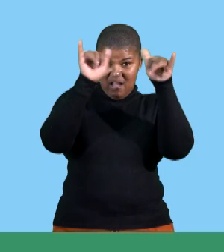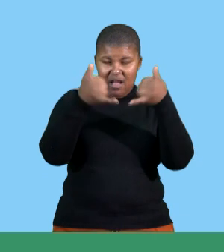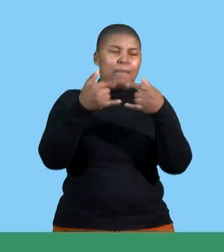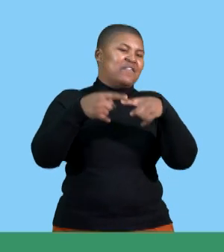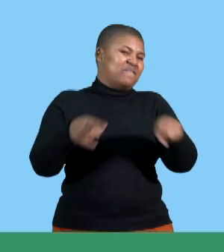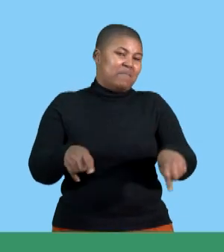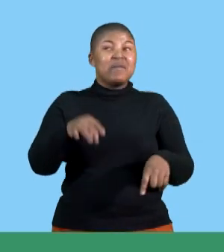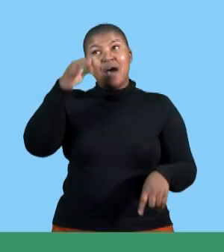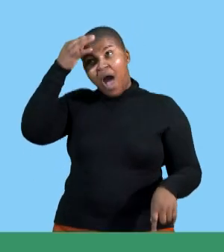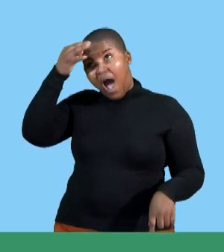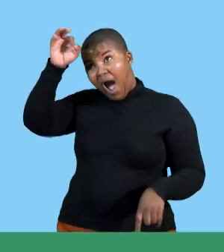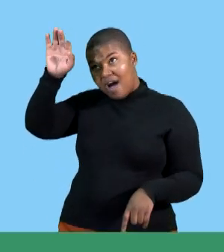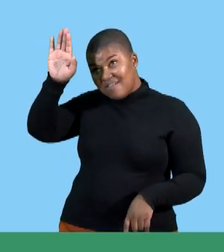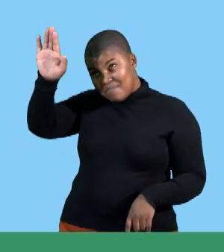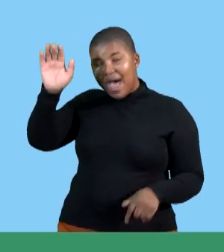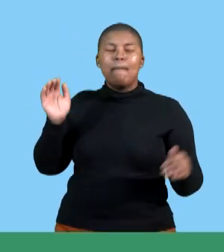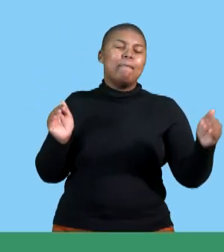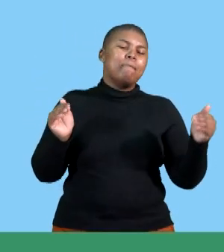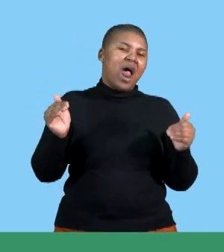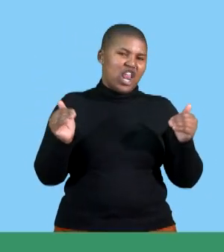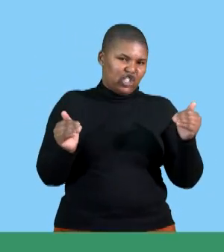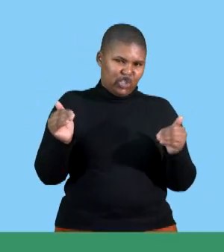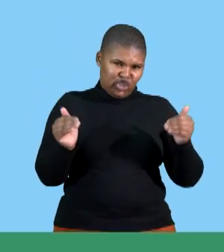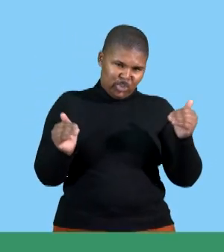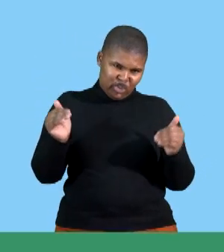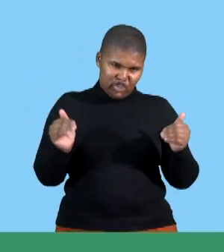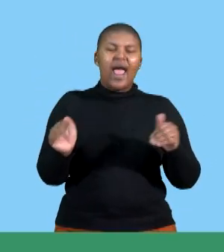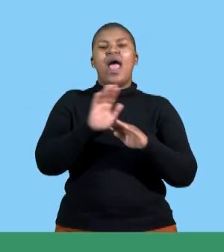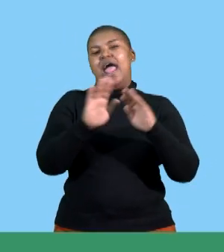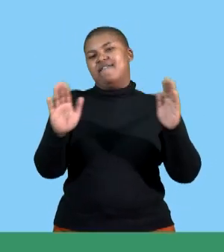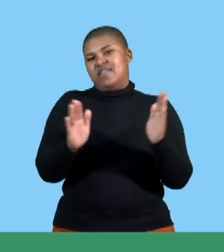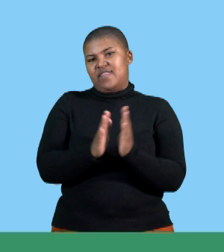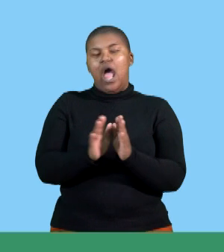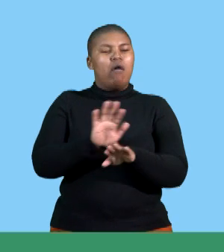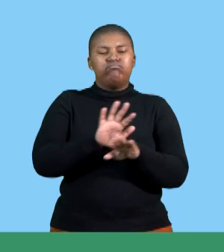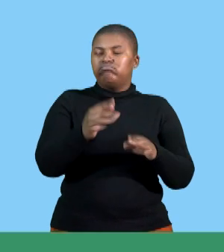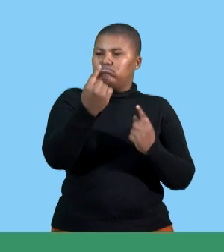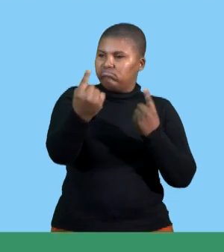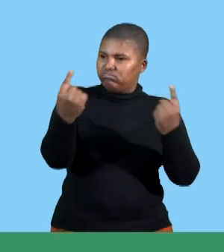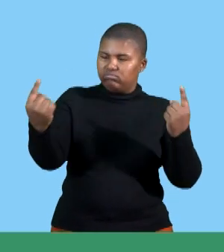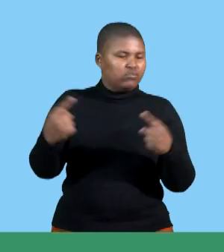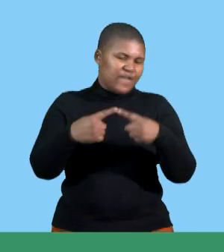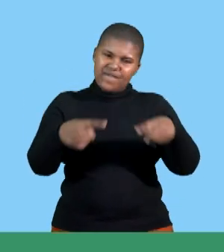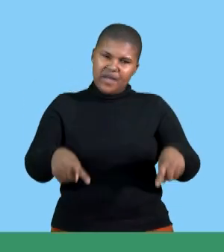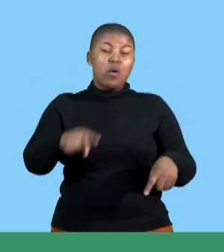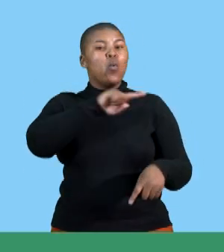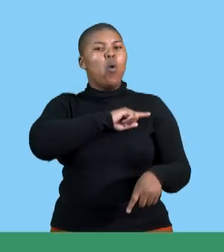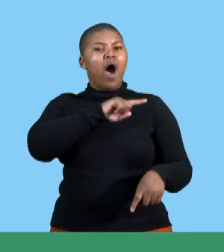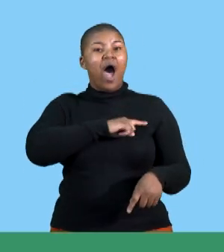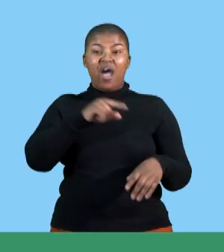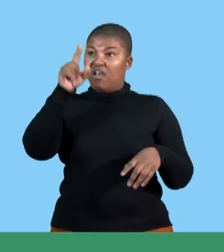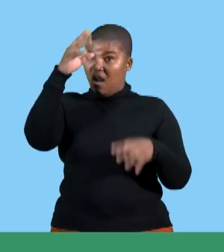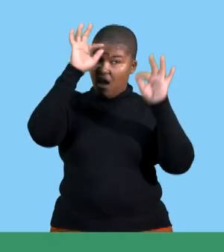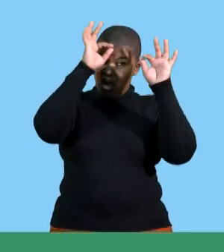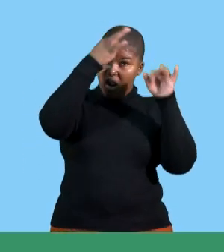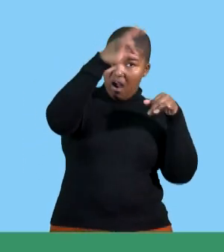he is the one who manages these enterprises and not individuals, because they do not belong to